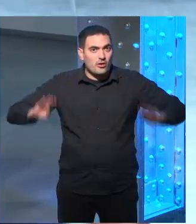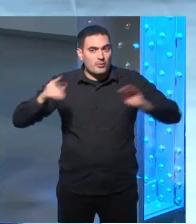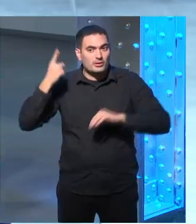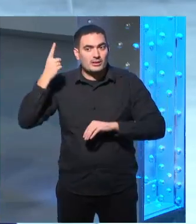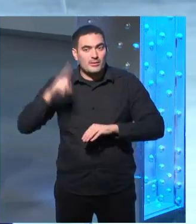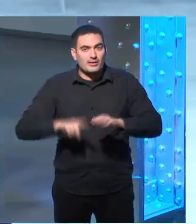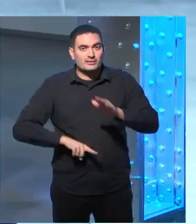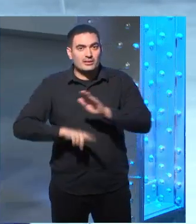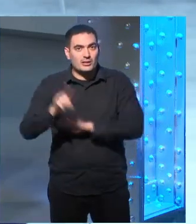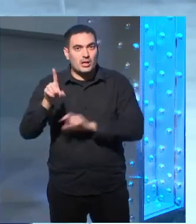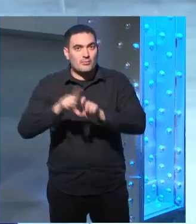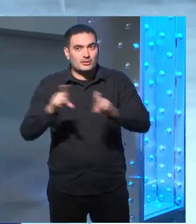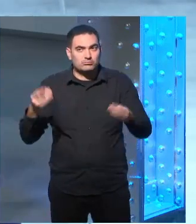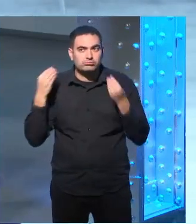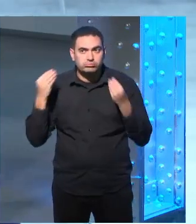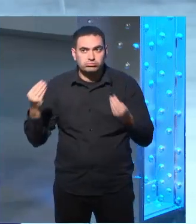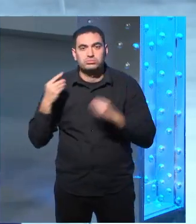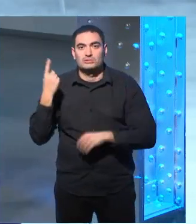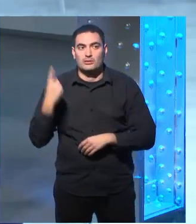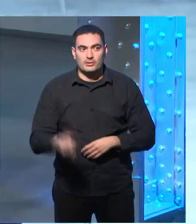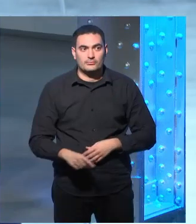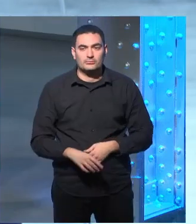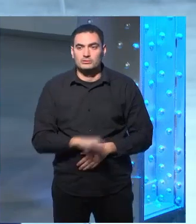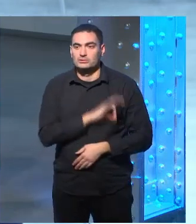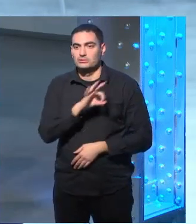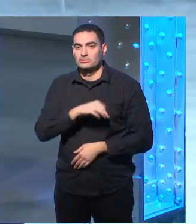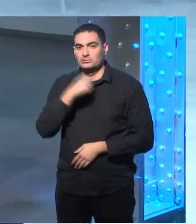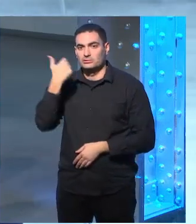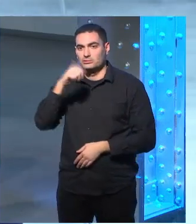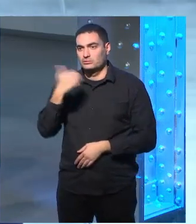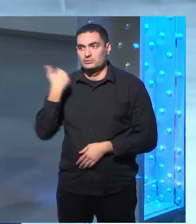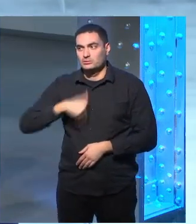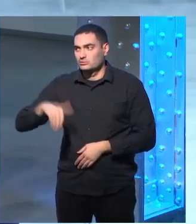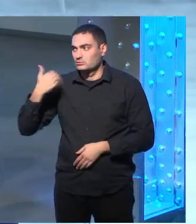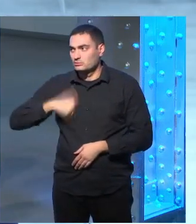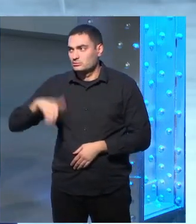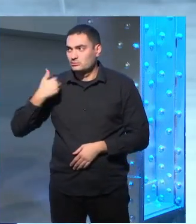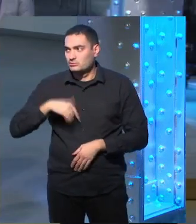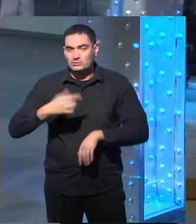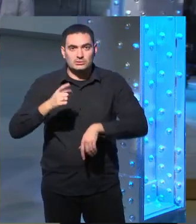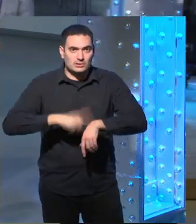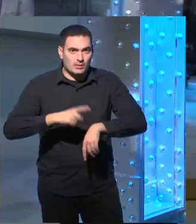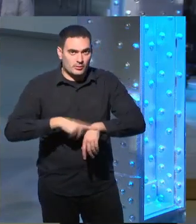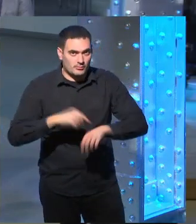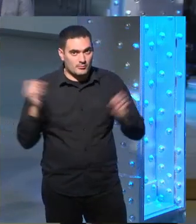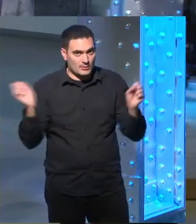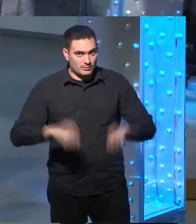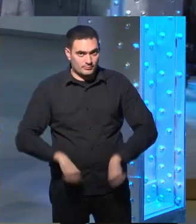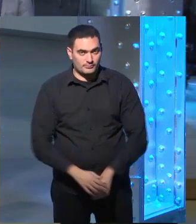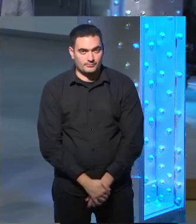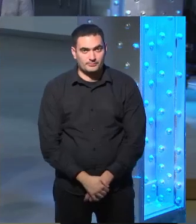to do with the education that you're being given, but also the development opportunities in your company. I think we